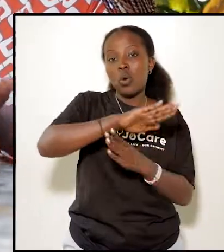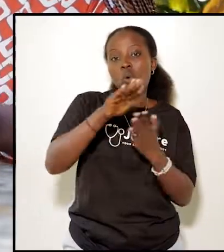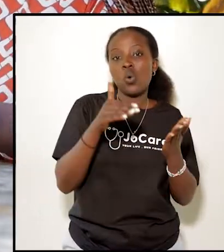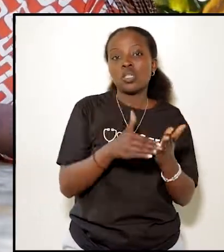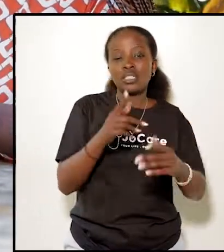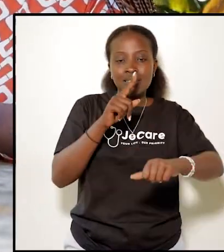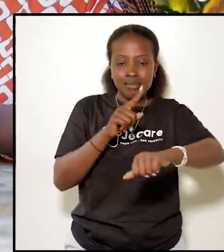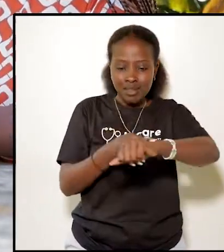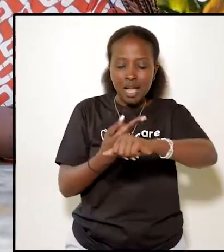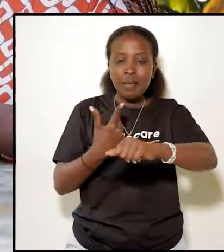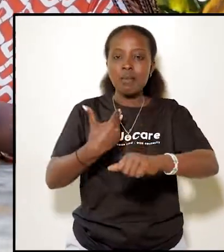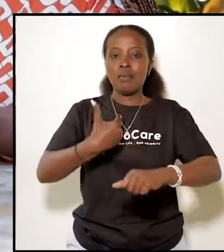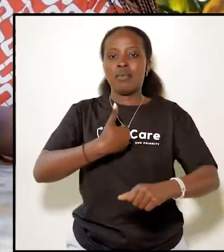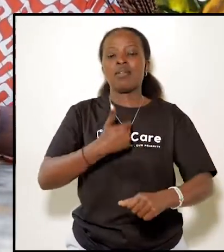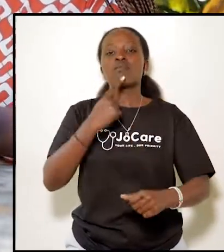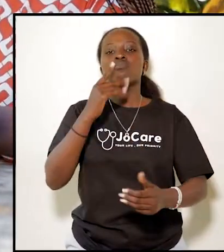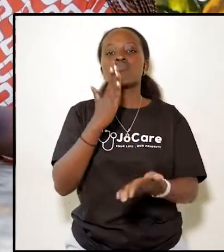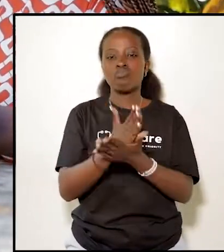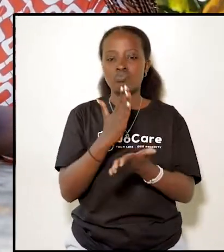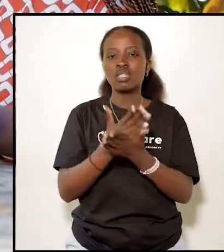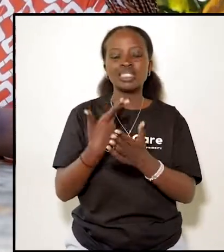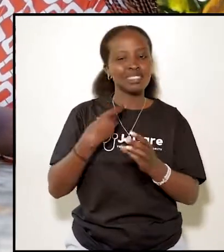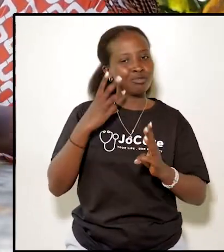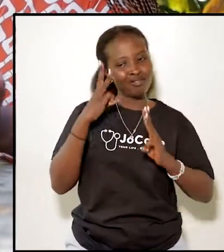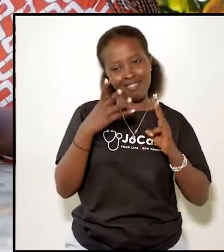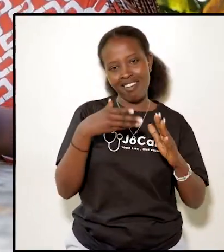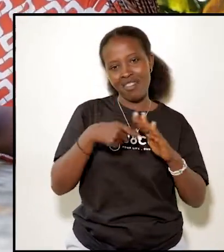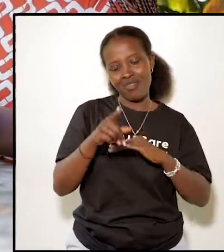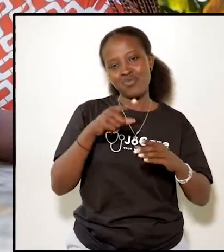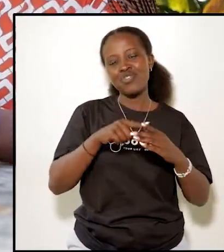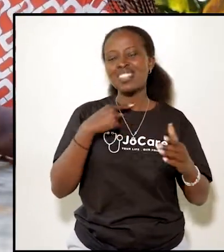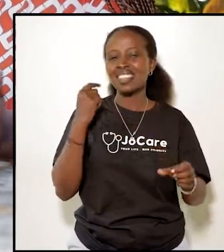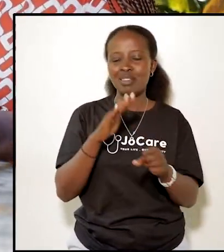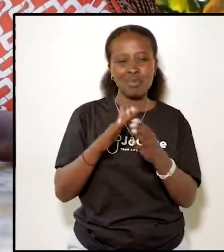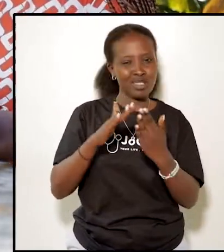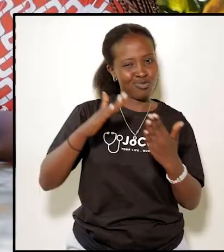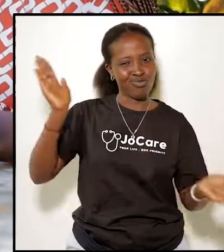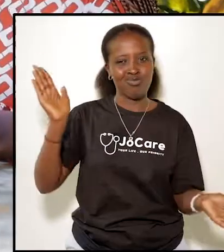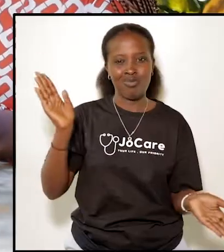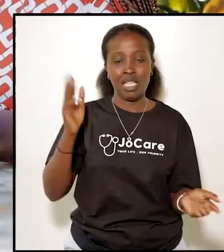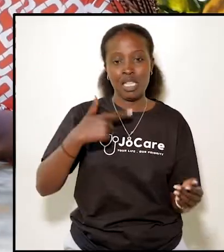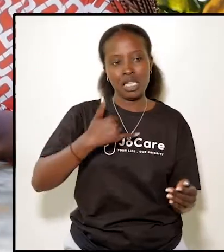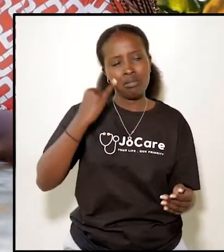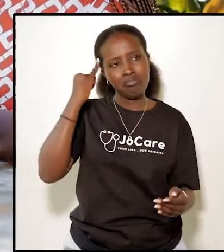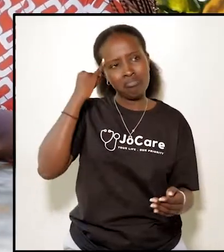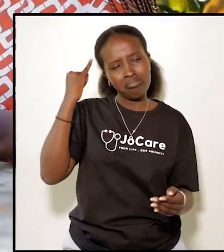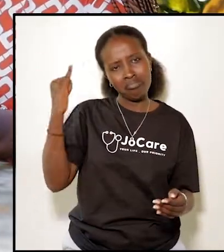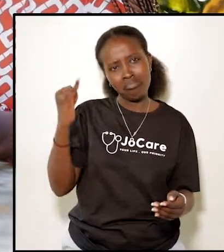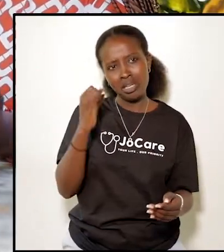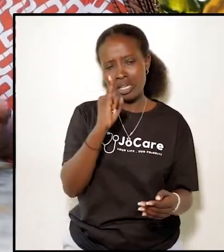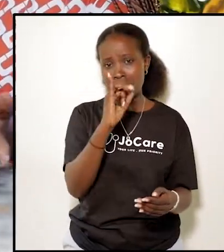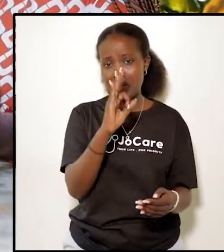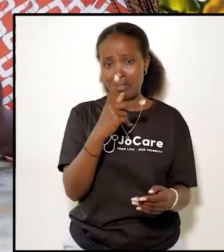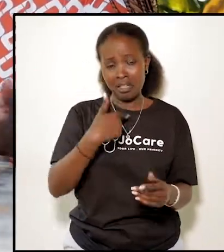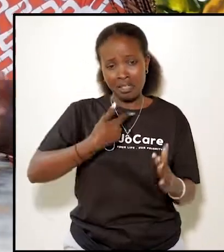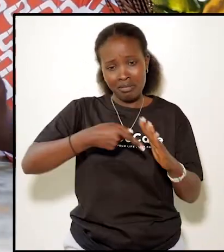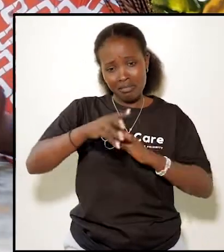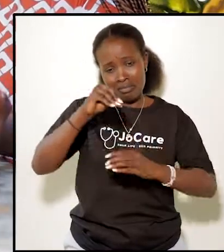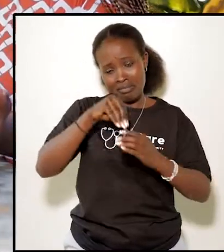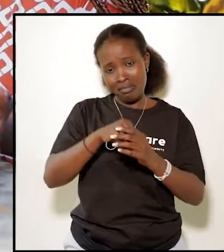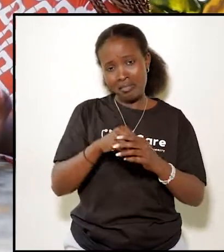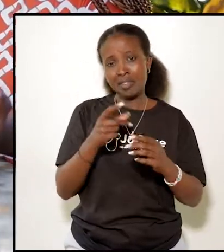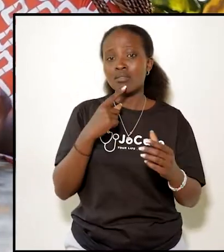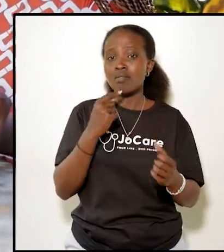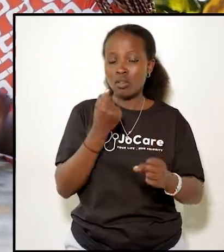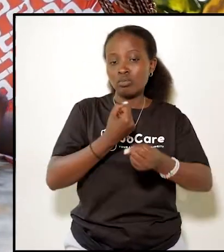I'm Okay. sure there are times where we have burnouts and Sure. yeah, and it's just too much. And I think that's when we know, because our